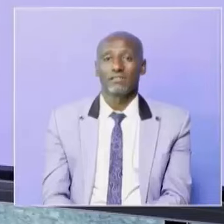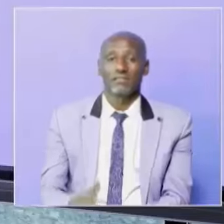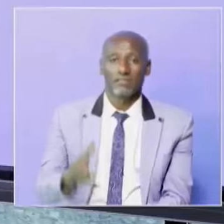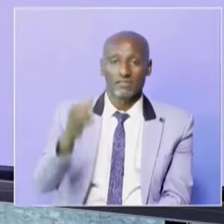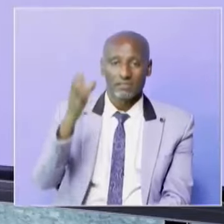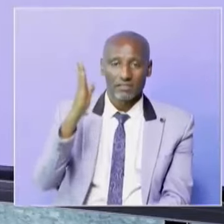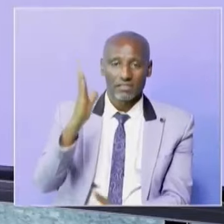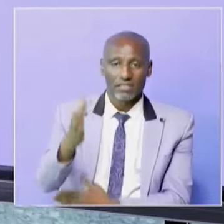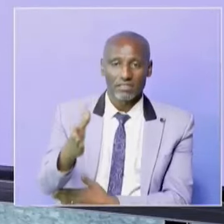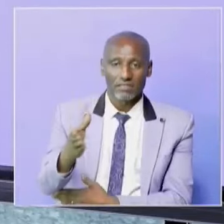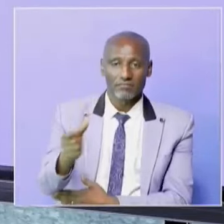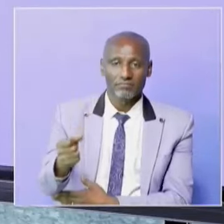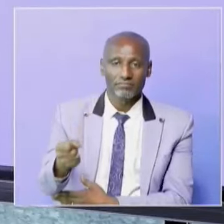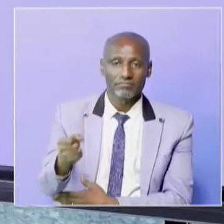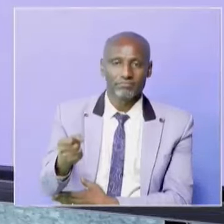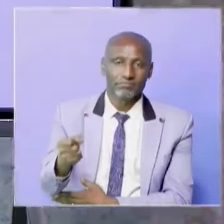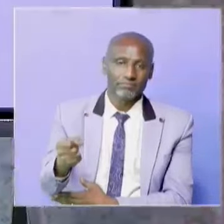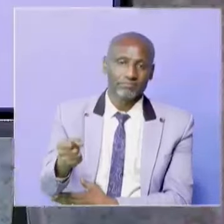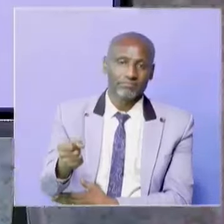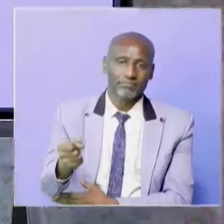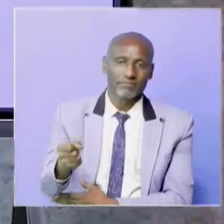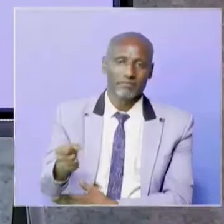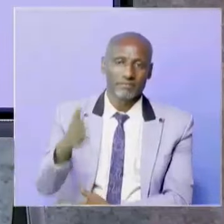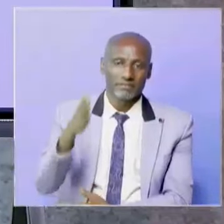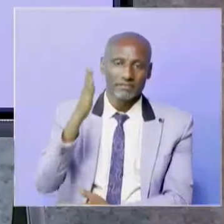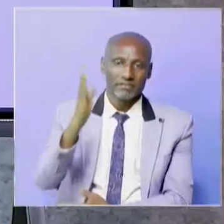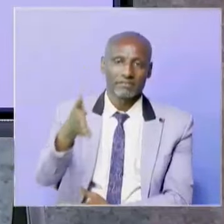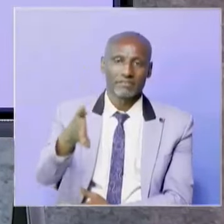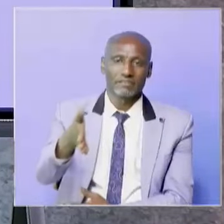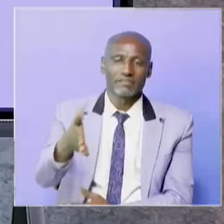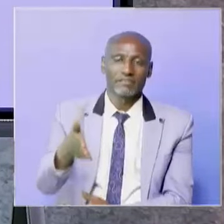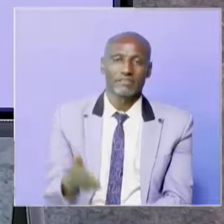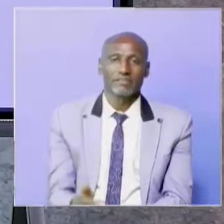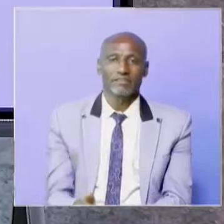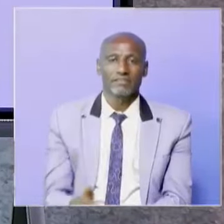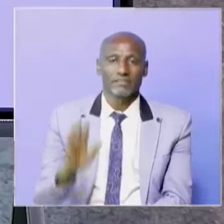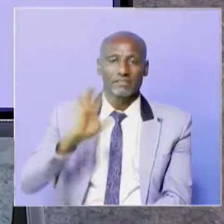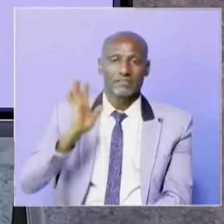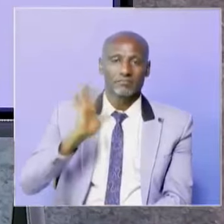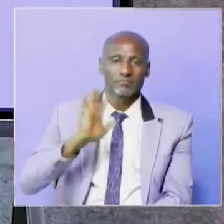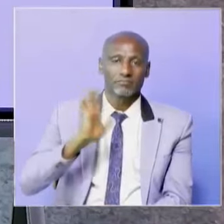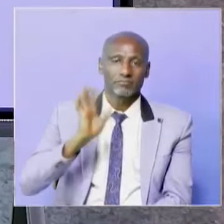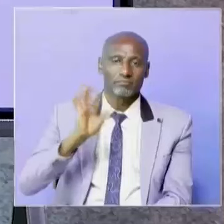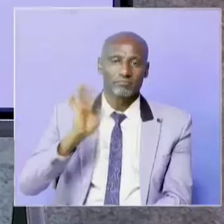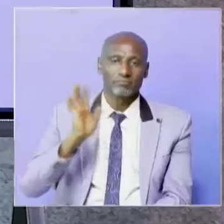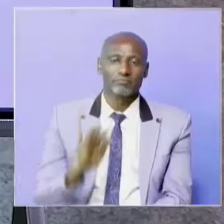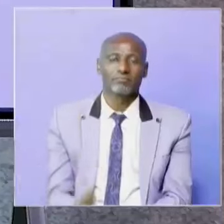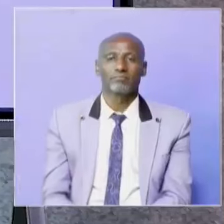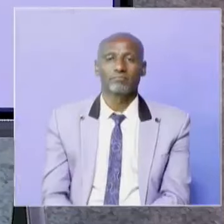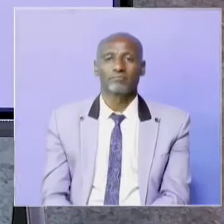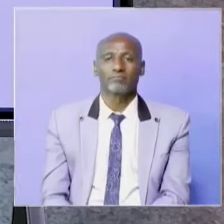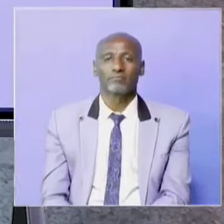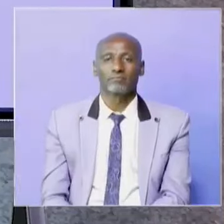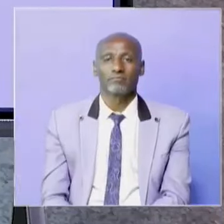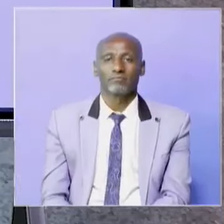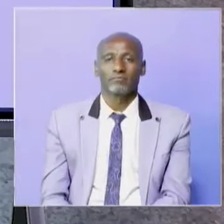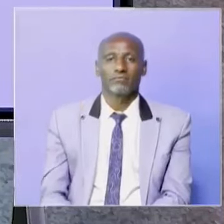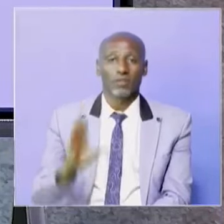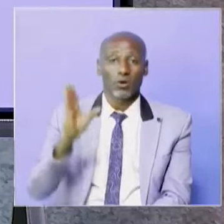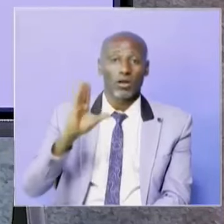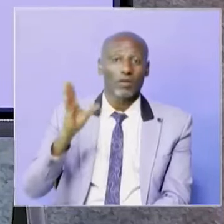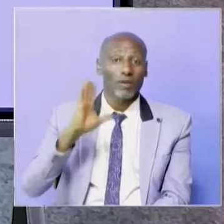that, just exchanging the greeting in such ways, okay? Another one is waving hands. We can say hi, hello, how are you?